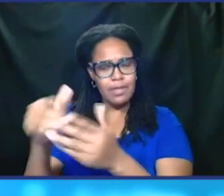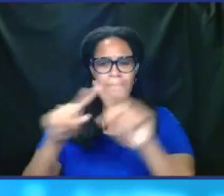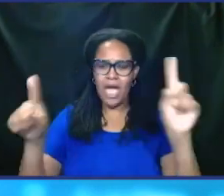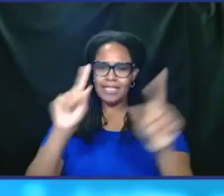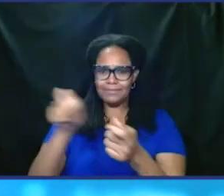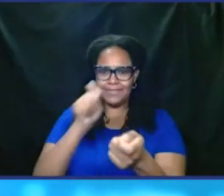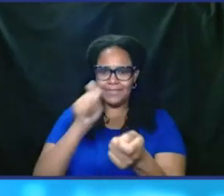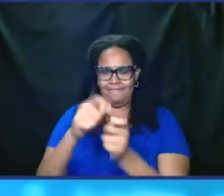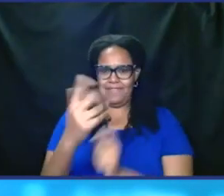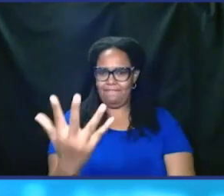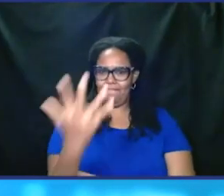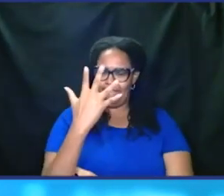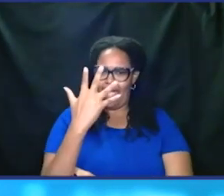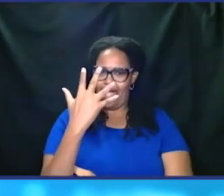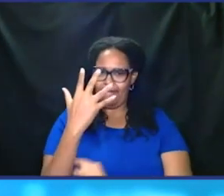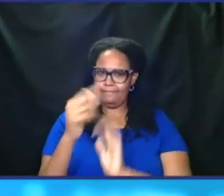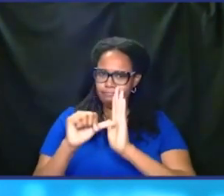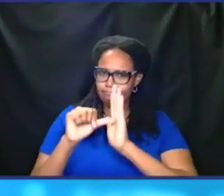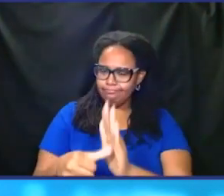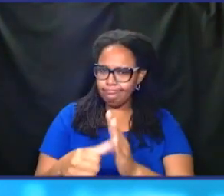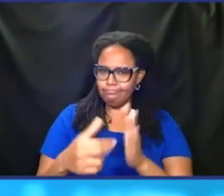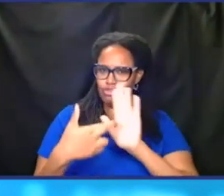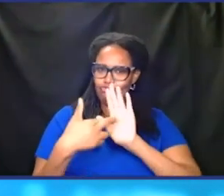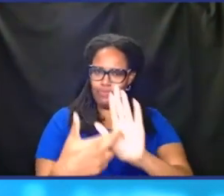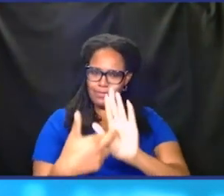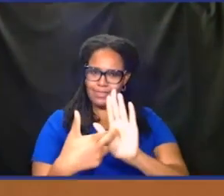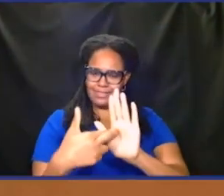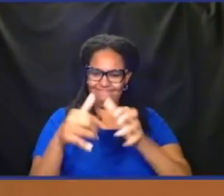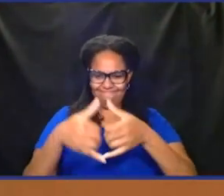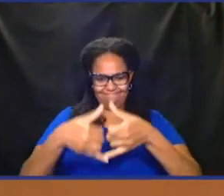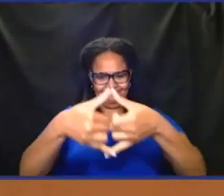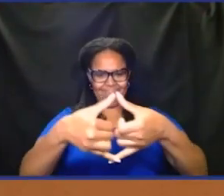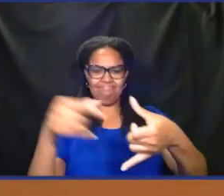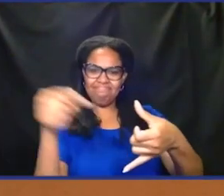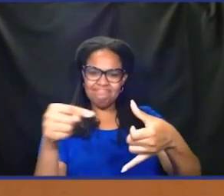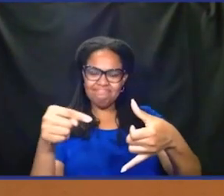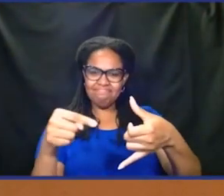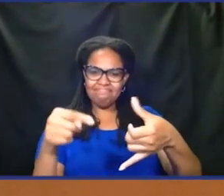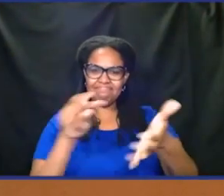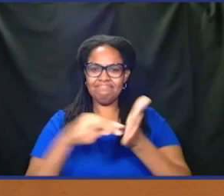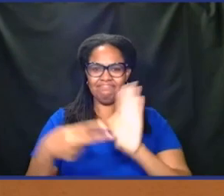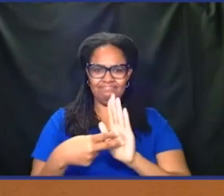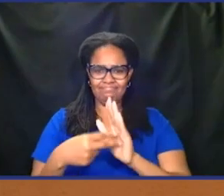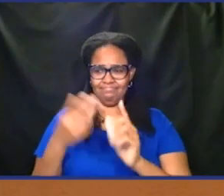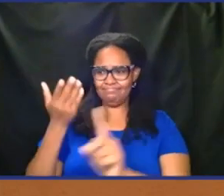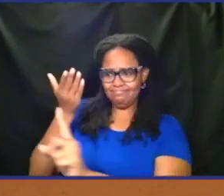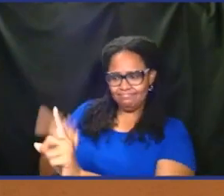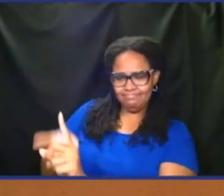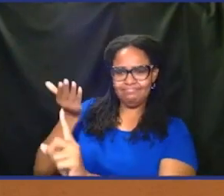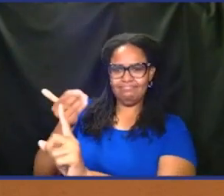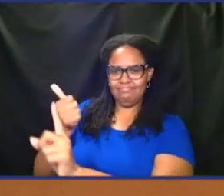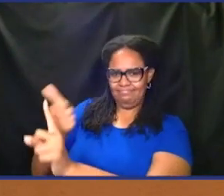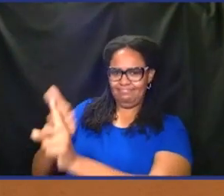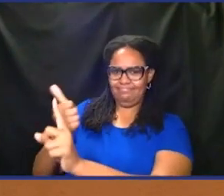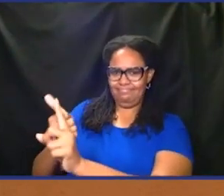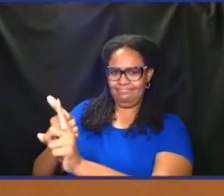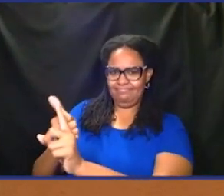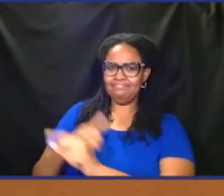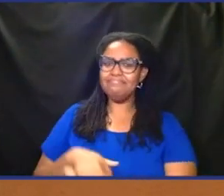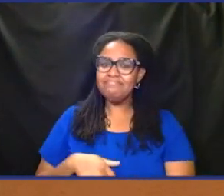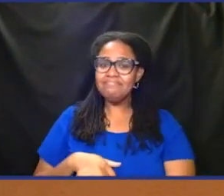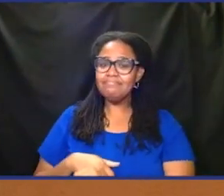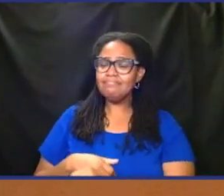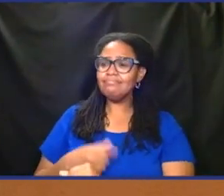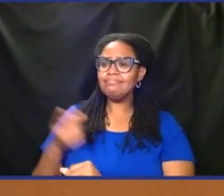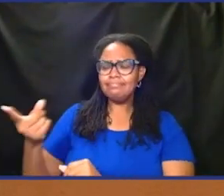about five who we think are really representative of what this award means. Nizamuddin Abdil Karim Sheikh.